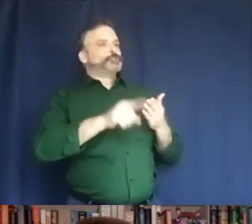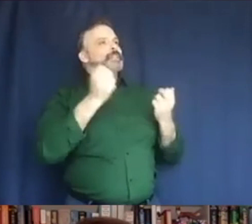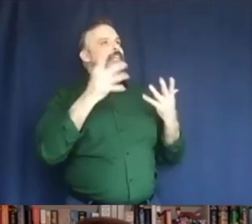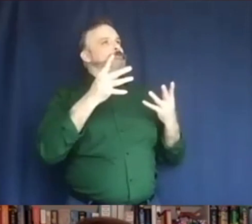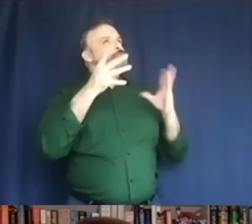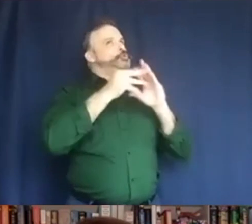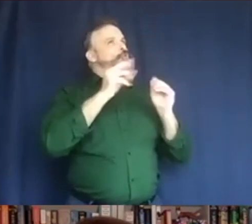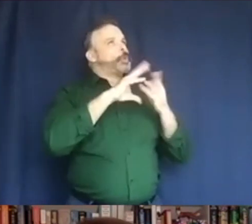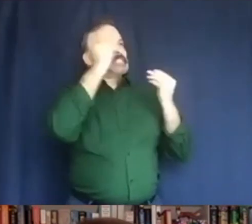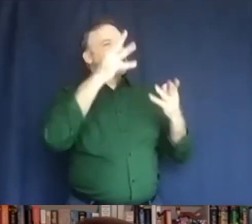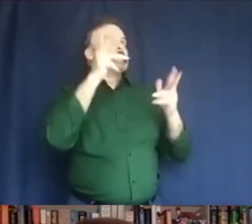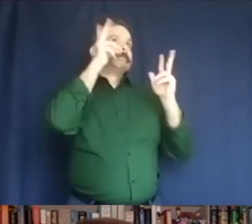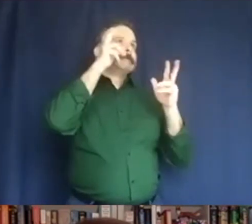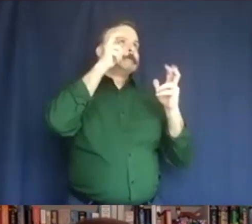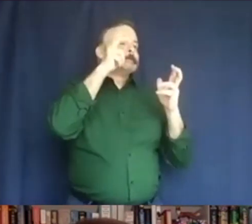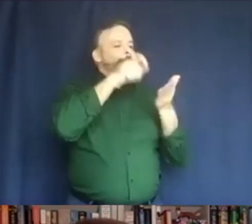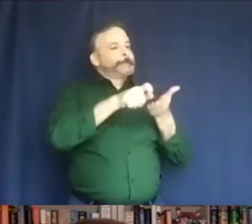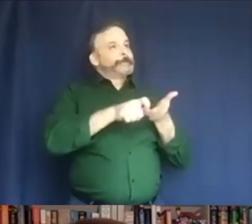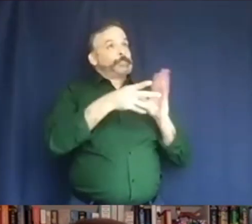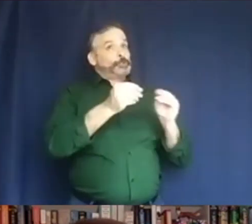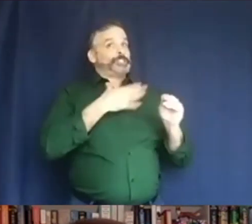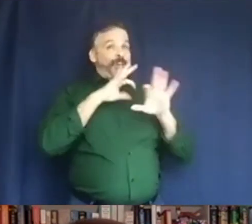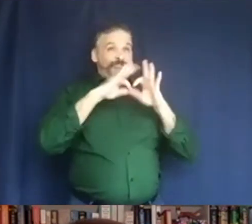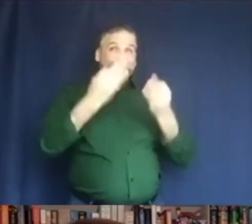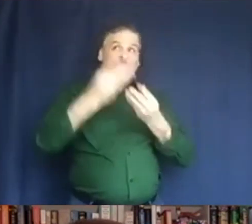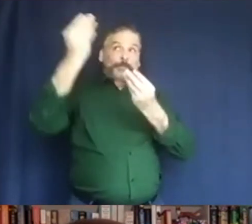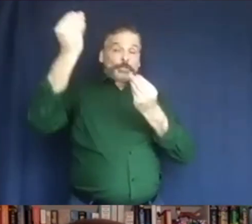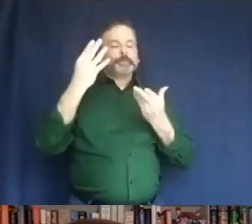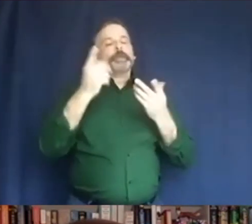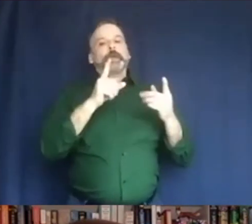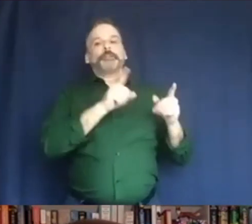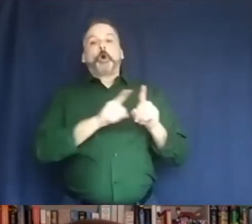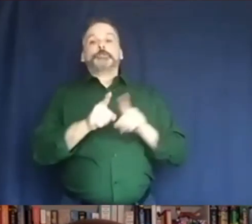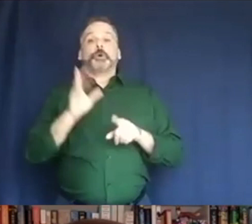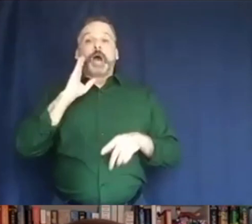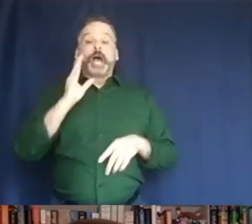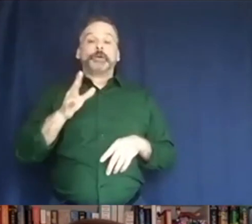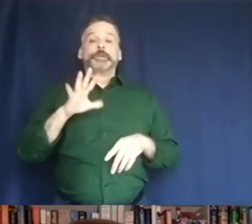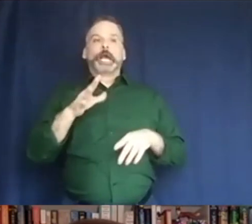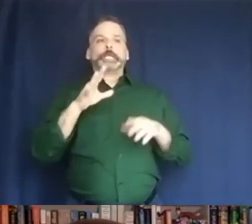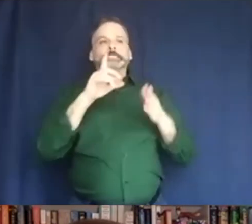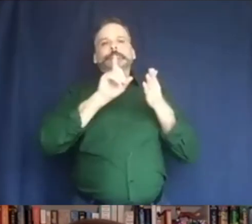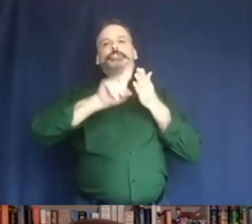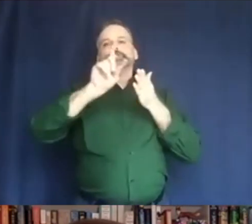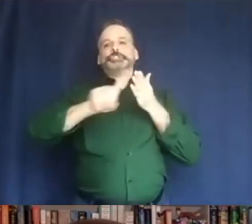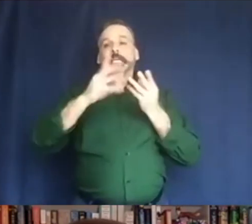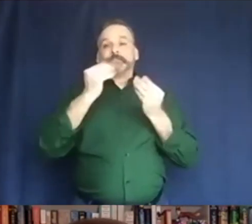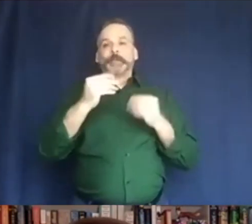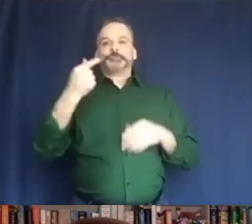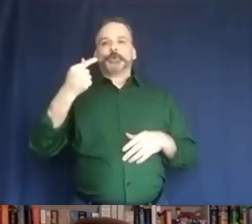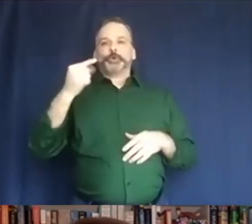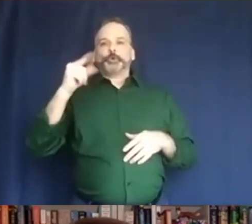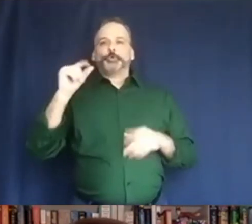and absorbing and transcribing the stories that my family told me. And then also I would kind of cross check by doing a lot of Googling. Like there was